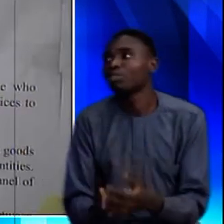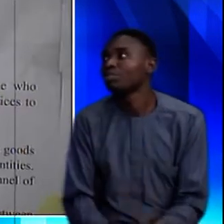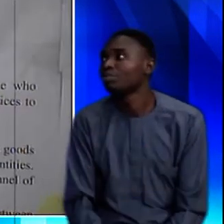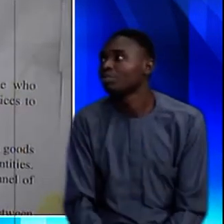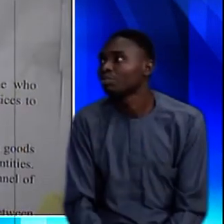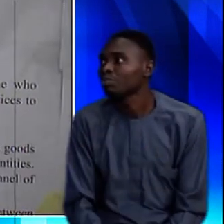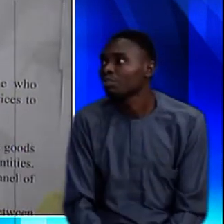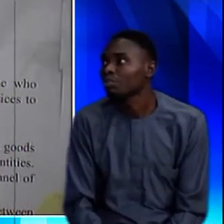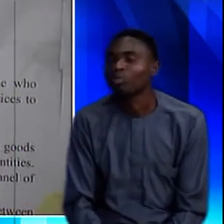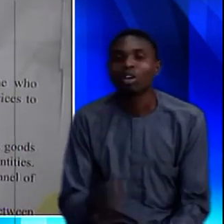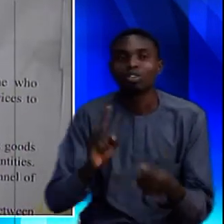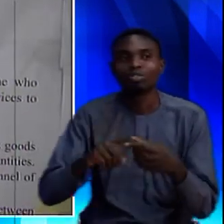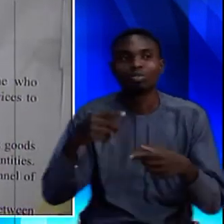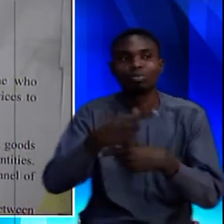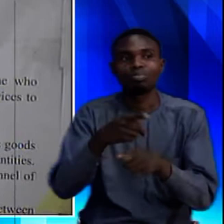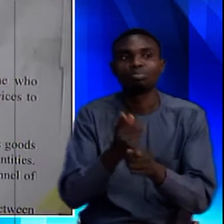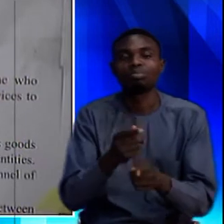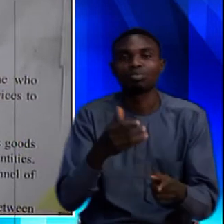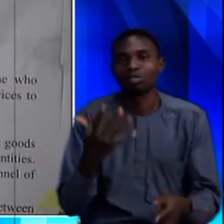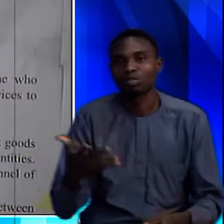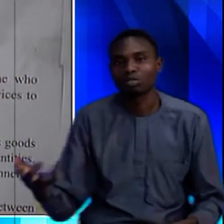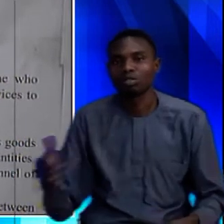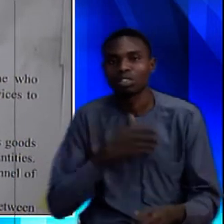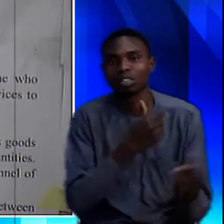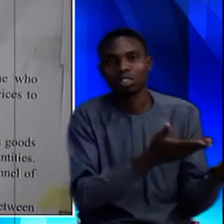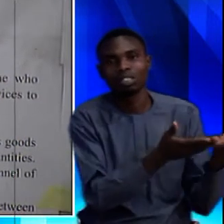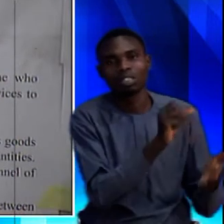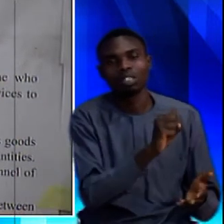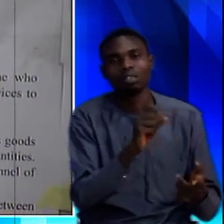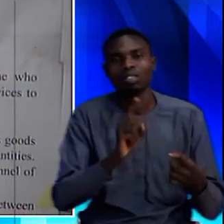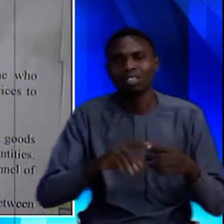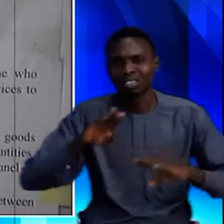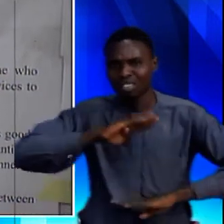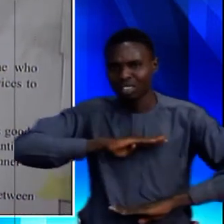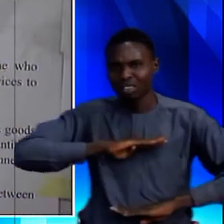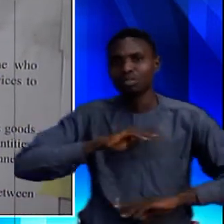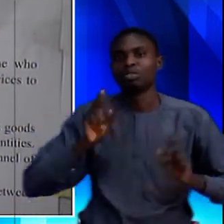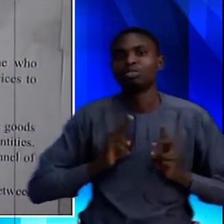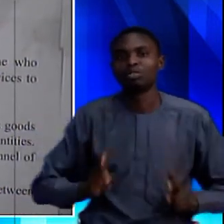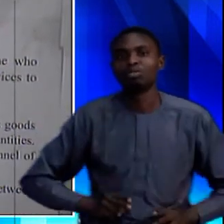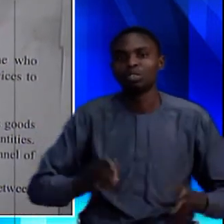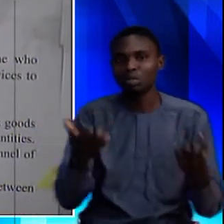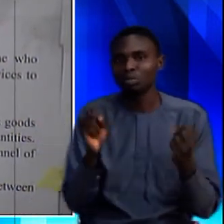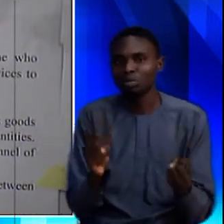production to produce what? Goods and services to satisfy the human wants. This satisfaction